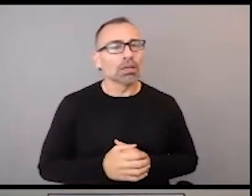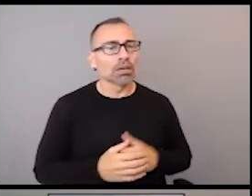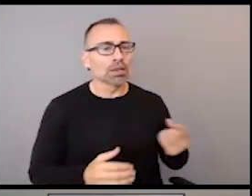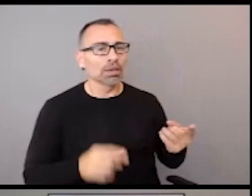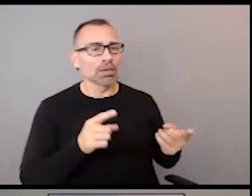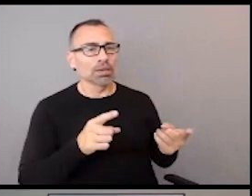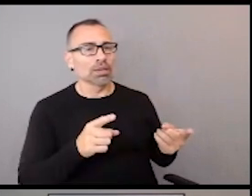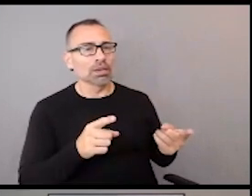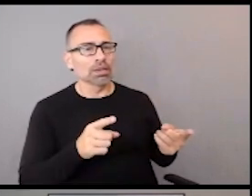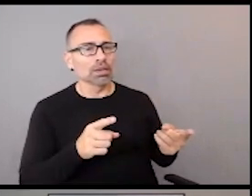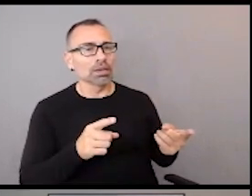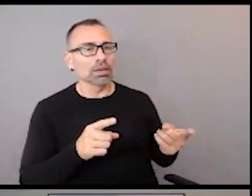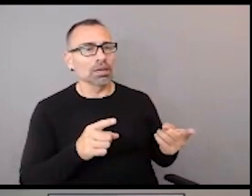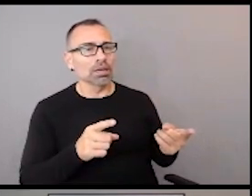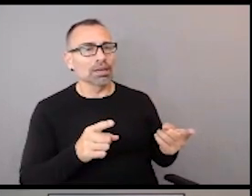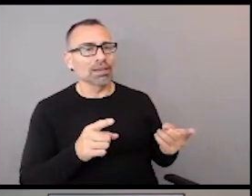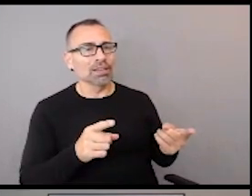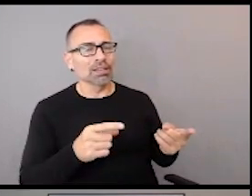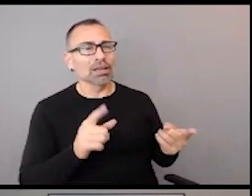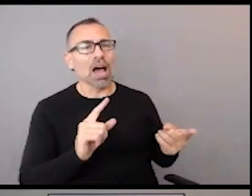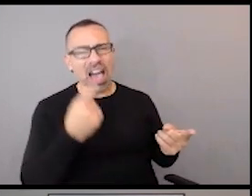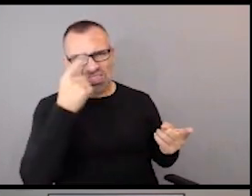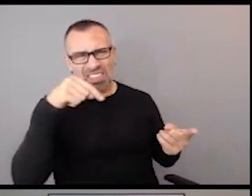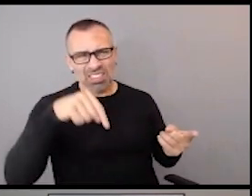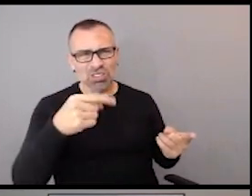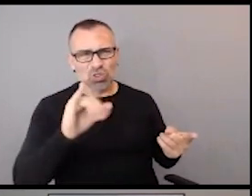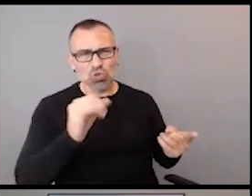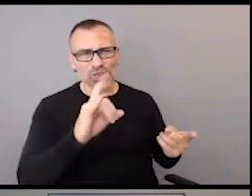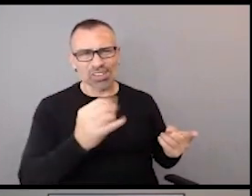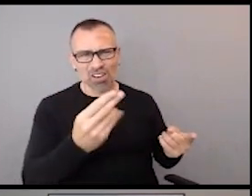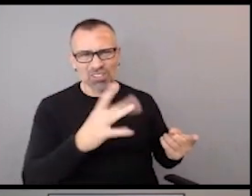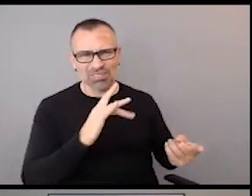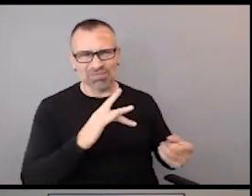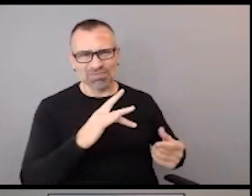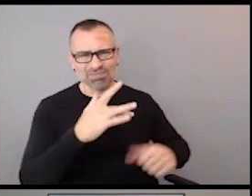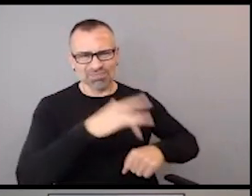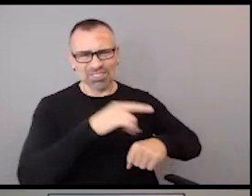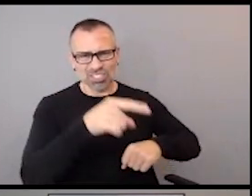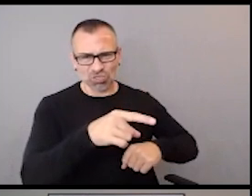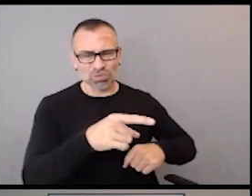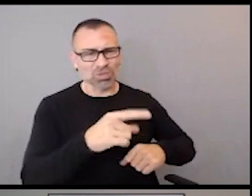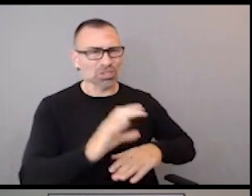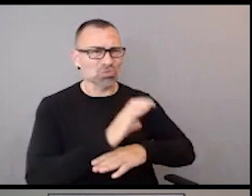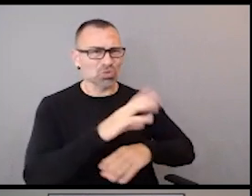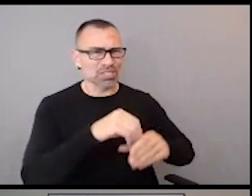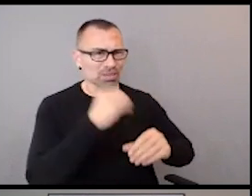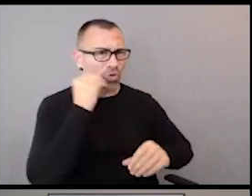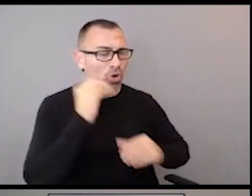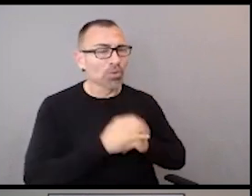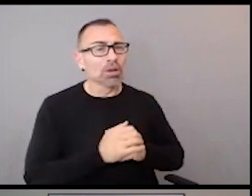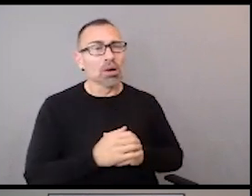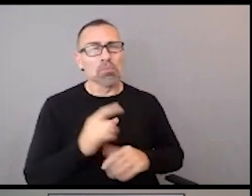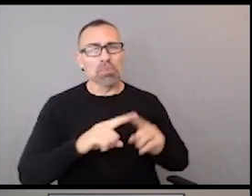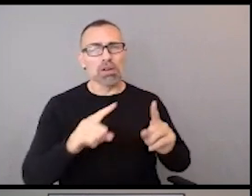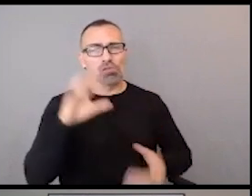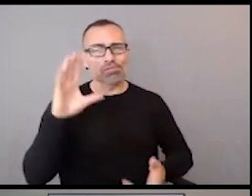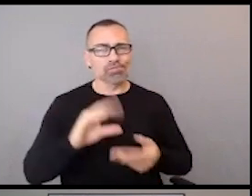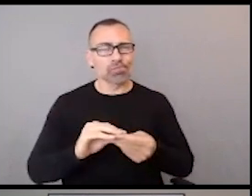it. So now you can see where you're at in your queue. Hopefully I didn't bust your announcement there. Spot on. But two,